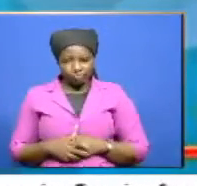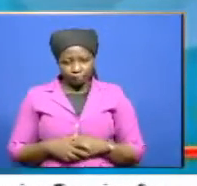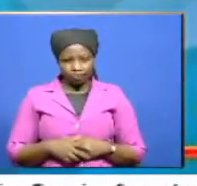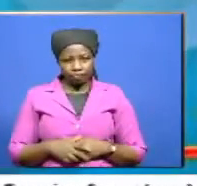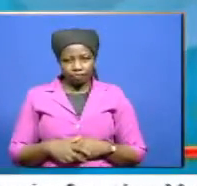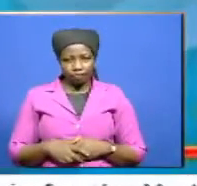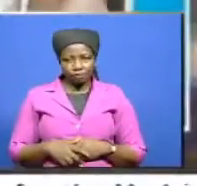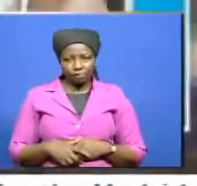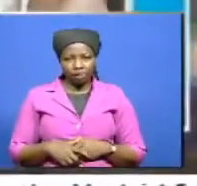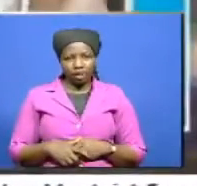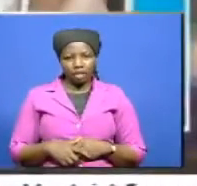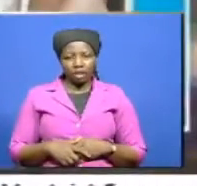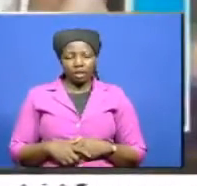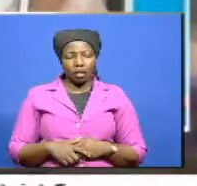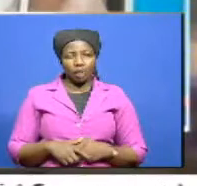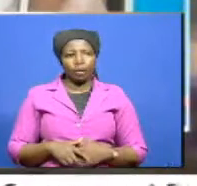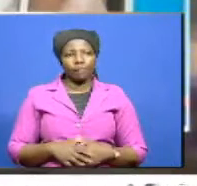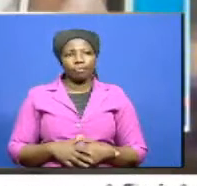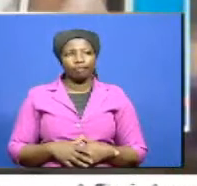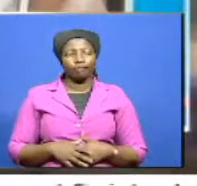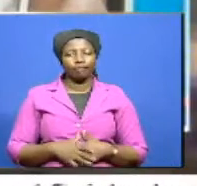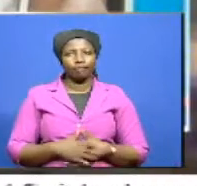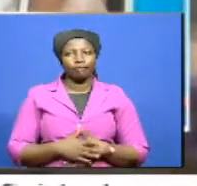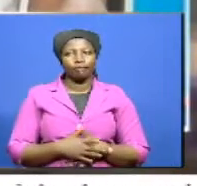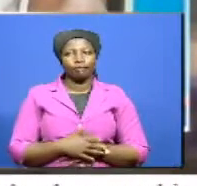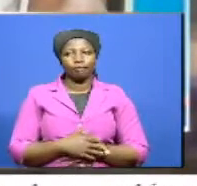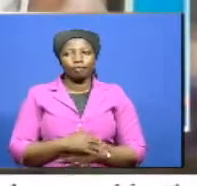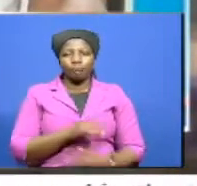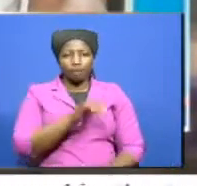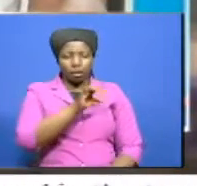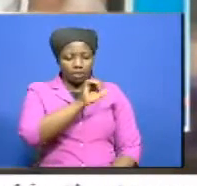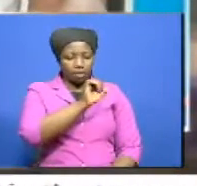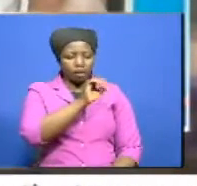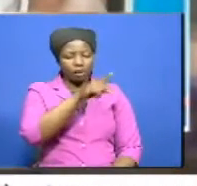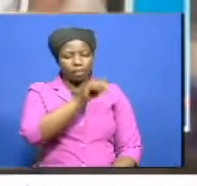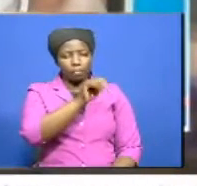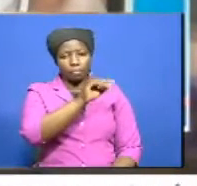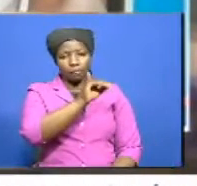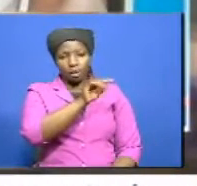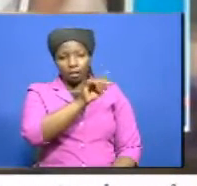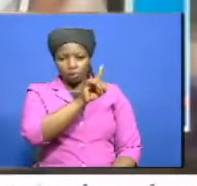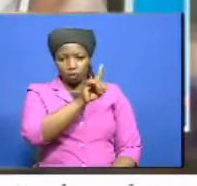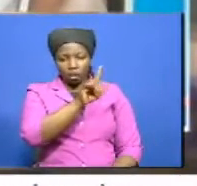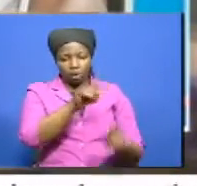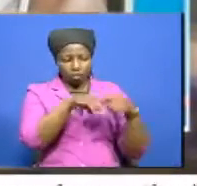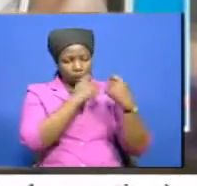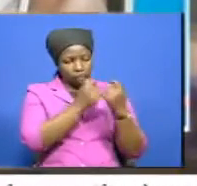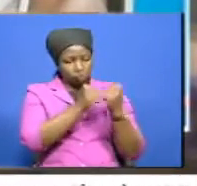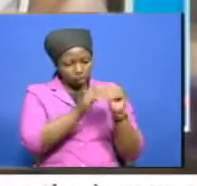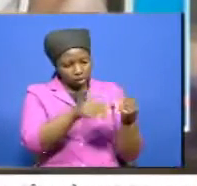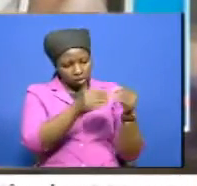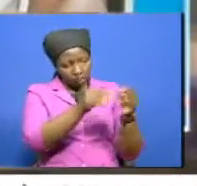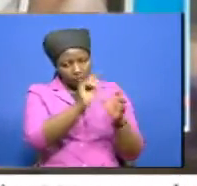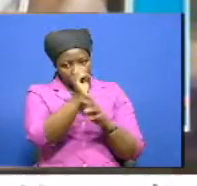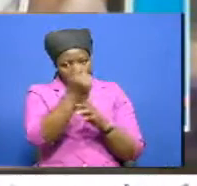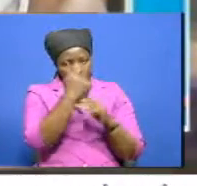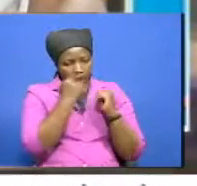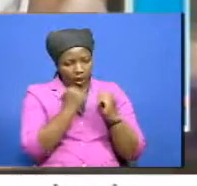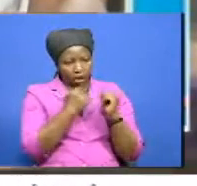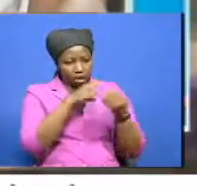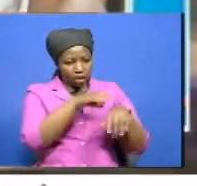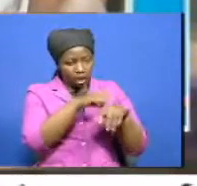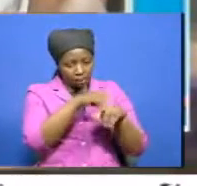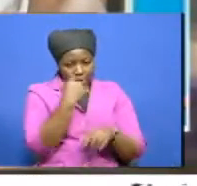smaller. Spain was the exception. It's the one team that, you know, kind of gave Kenya a hard time yesterday, considering that the